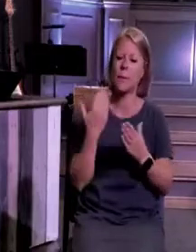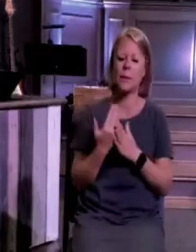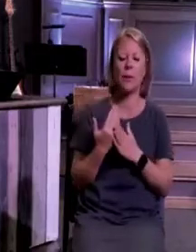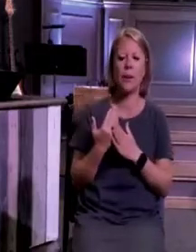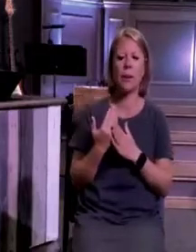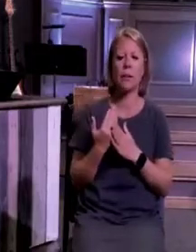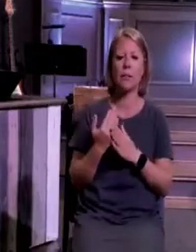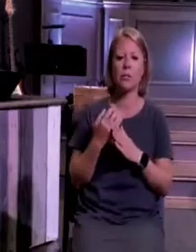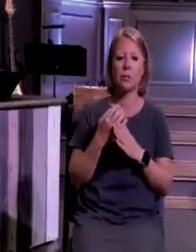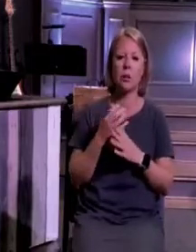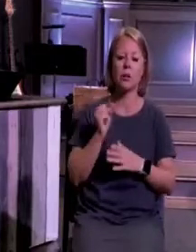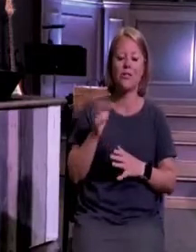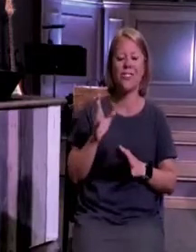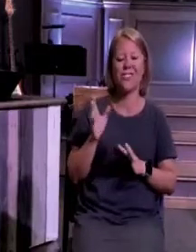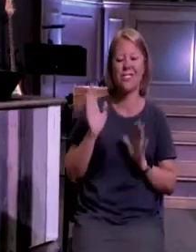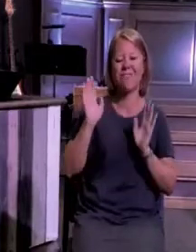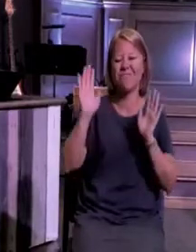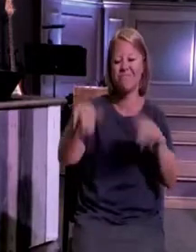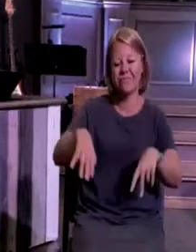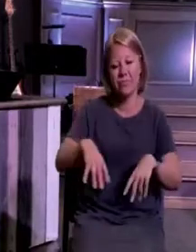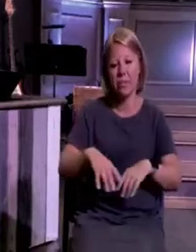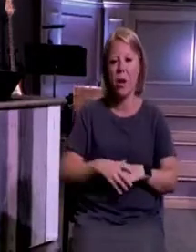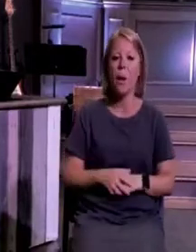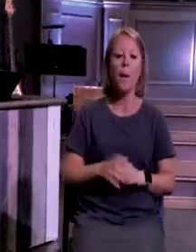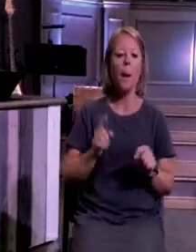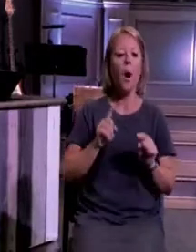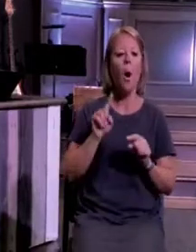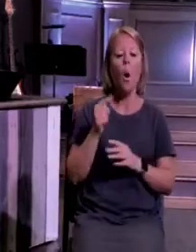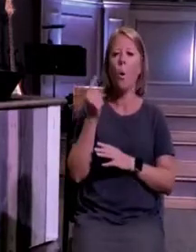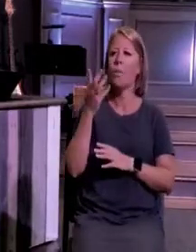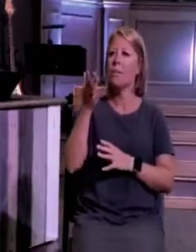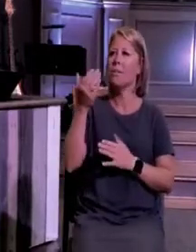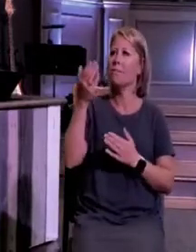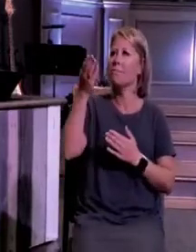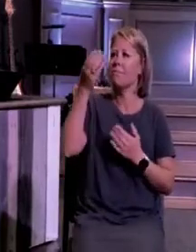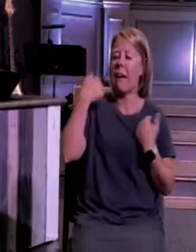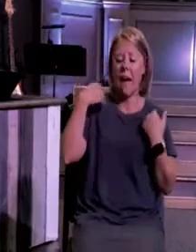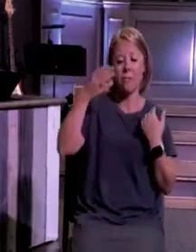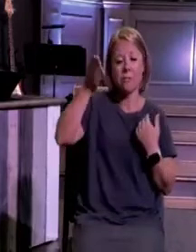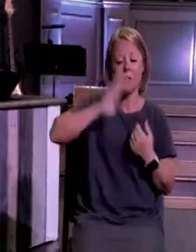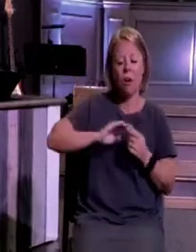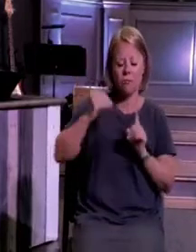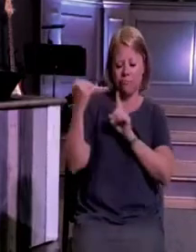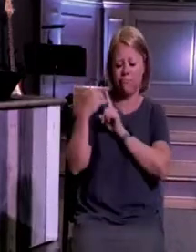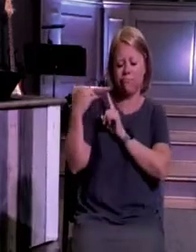I tried to shrug it off. Only to have the hound of the Lord of the Spirit of God,